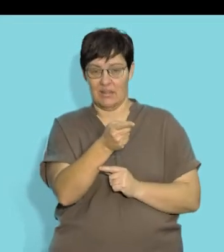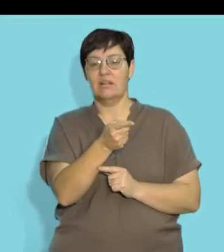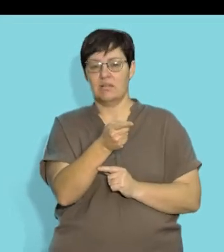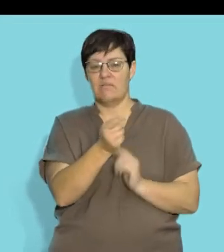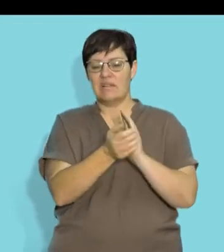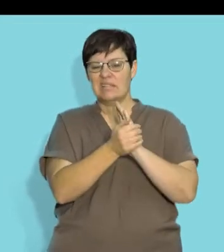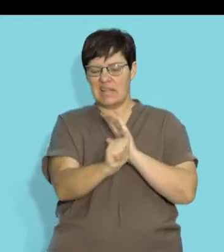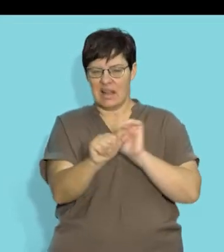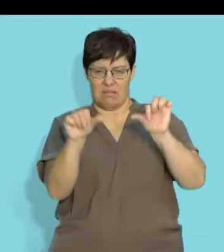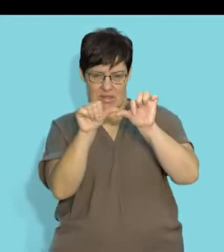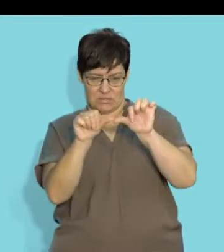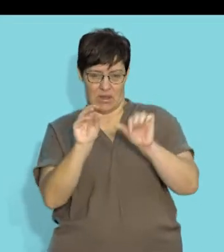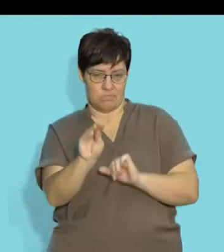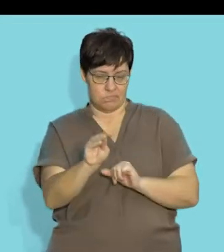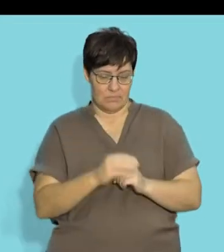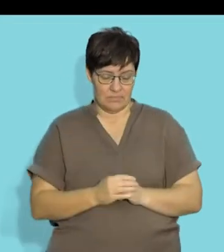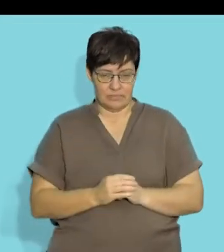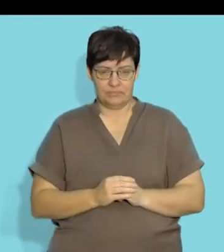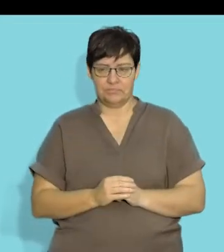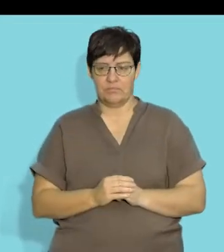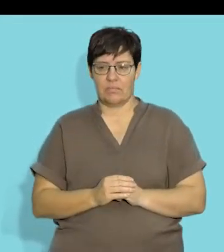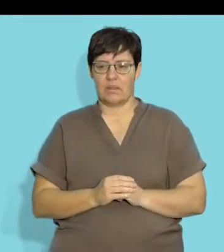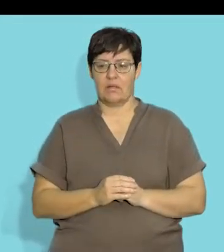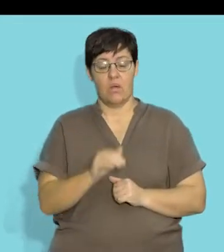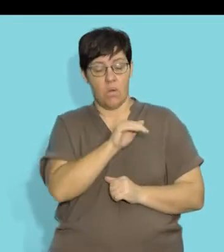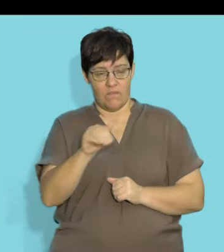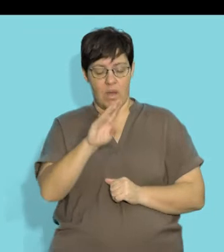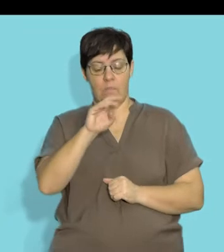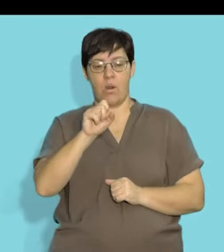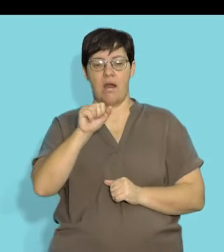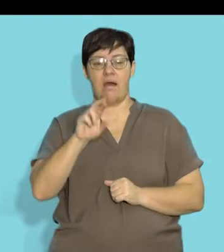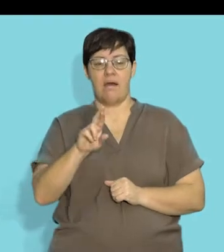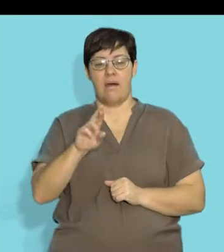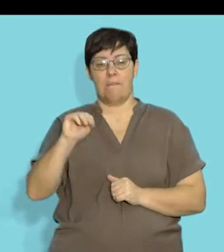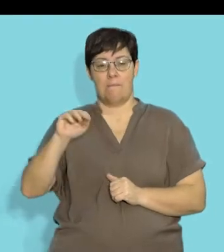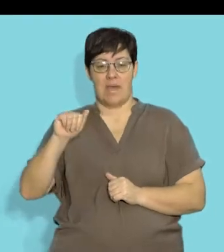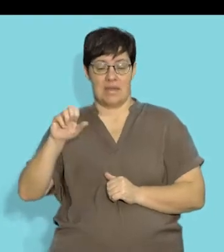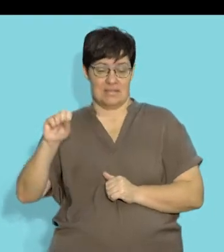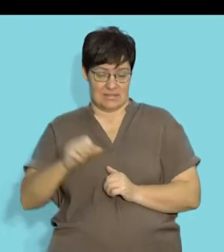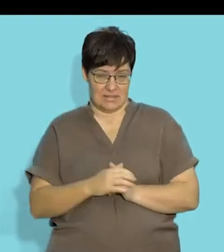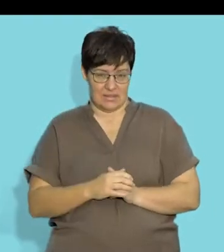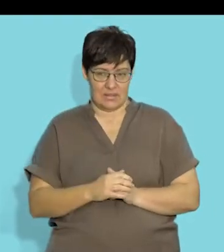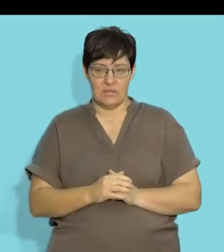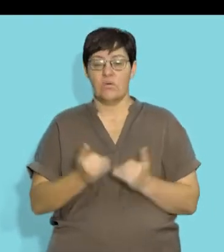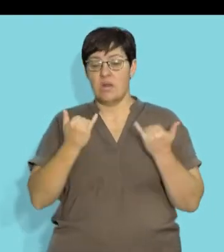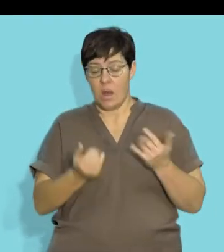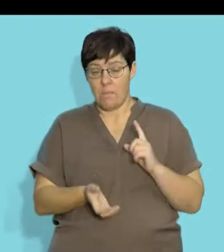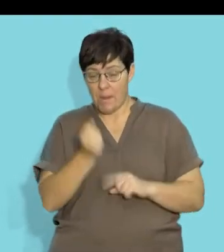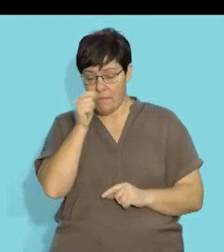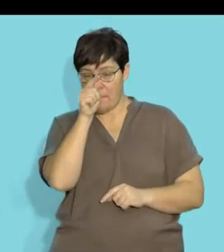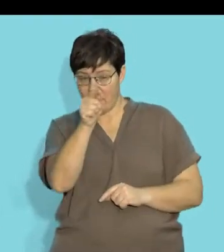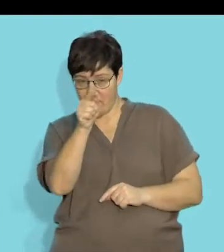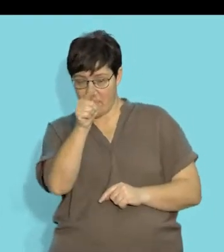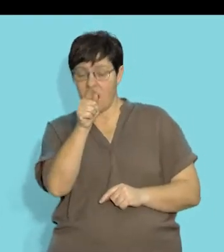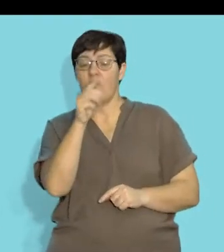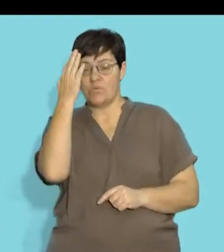of measurement that comes in there. So it's mass over molar mass. So if we've got the mass of sample, we are able to determine the